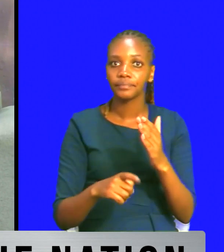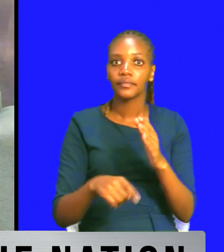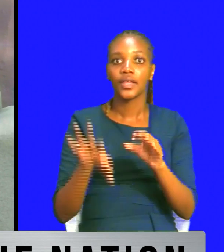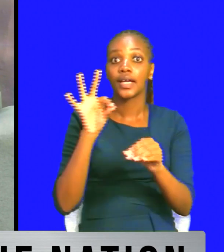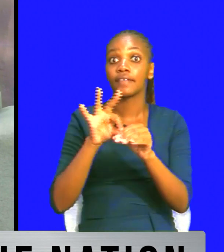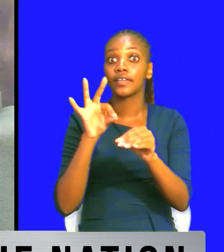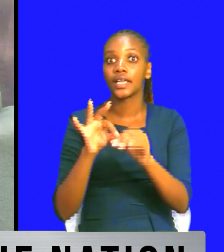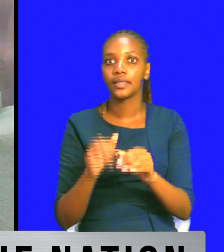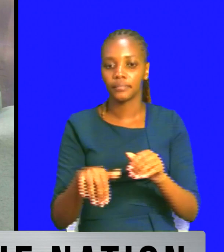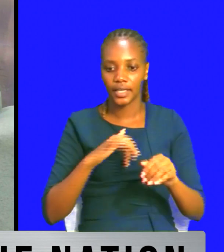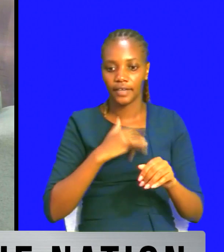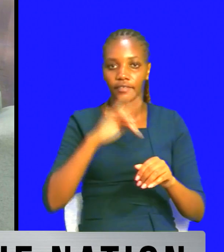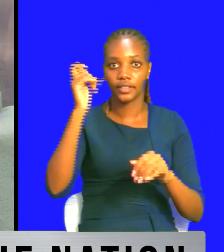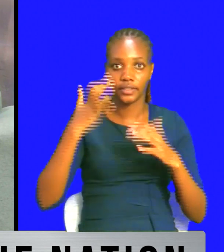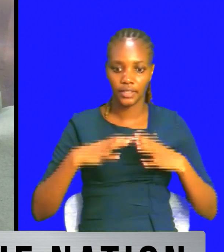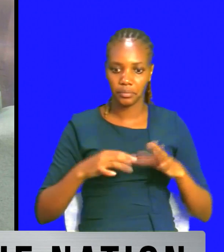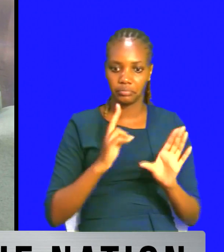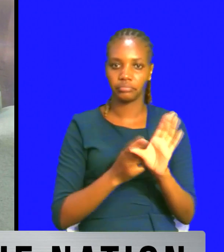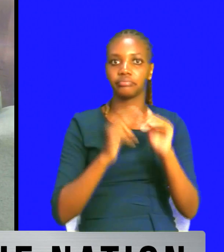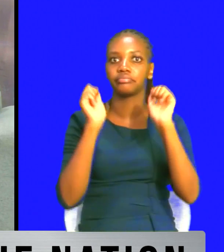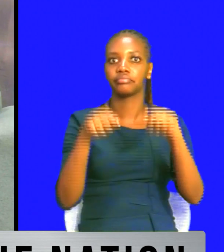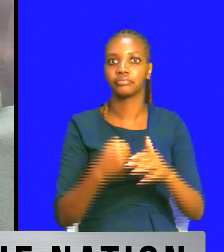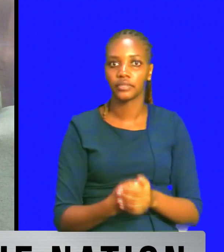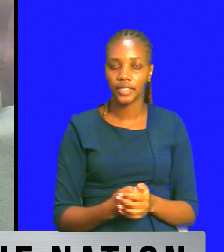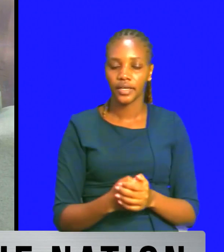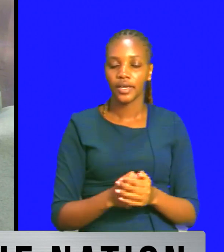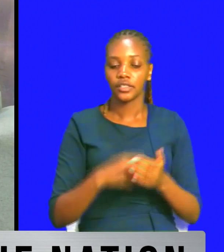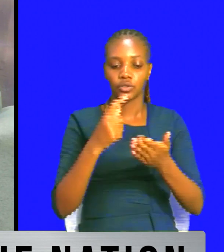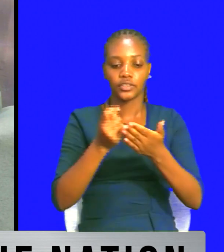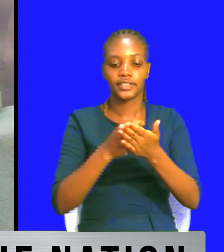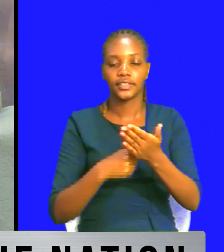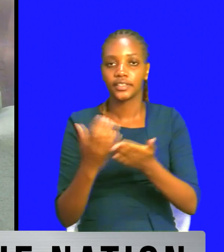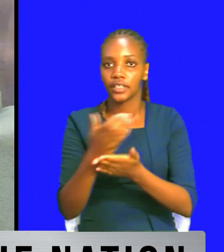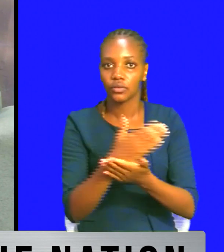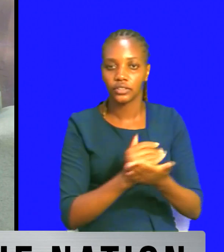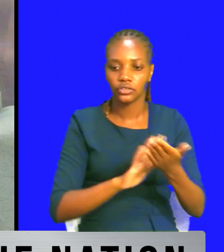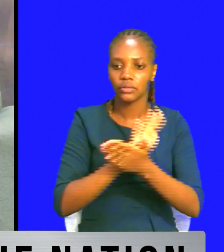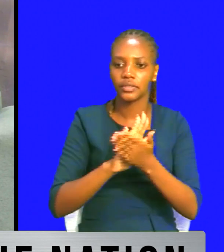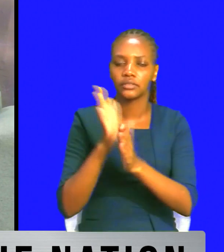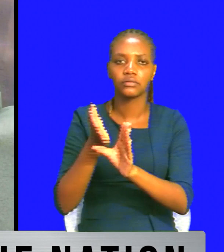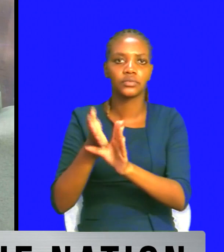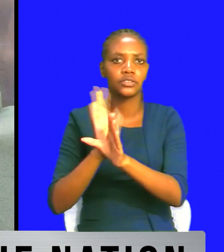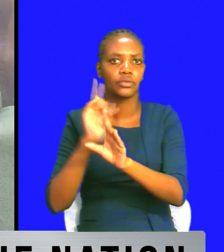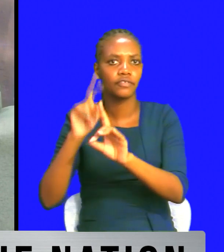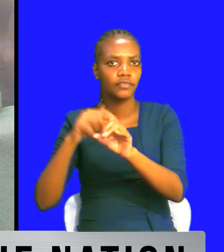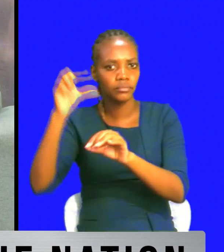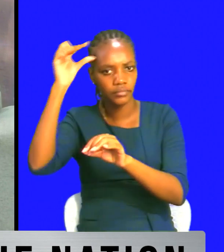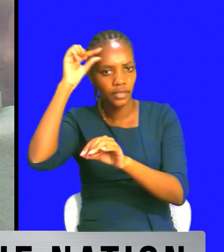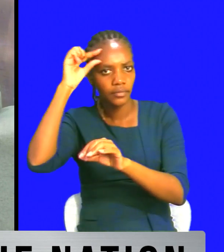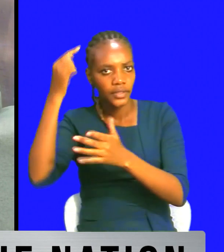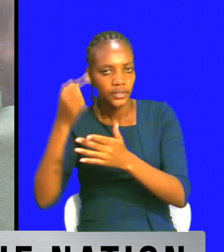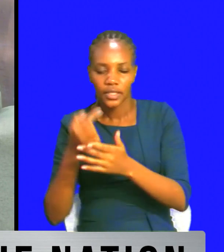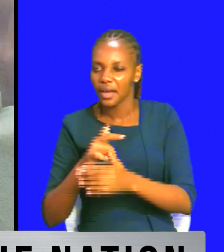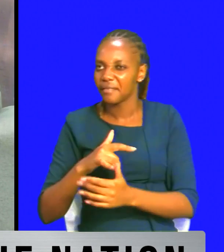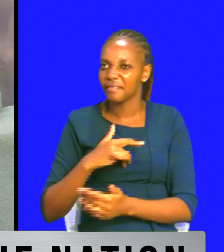part of the people who are doing something like that. So signature collection on the basis of withdrawal from sovereignty from government,